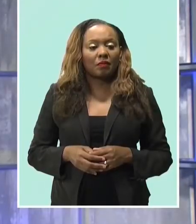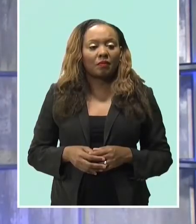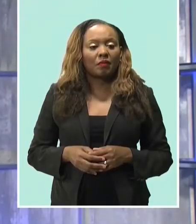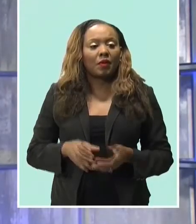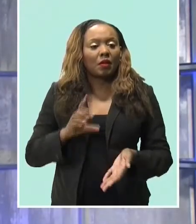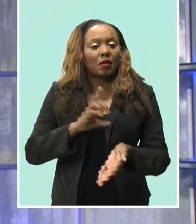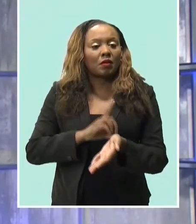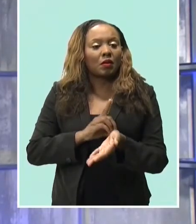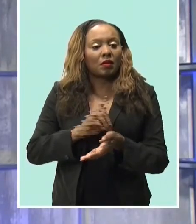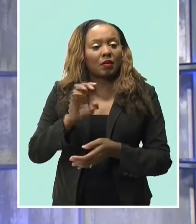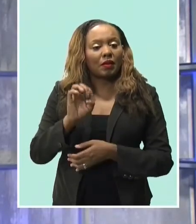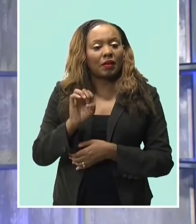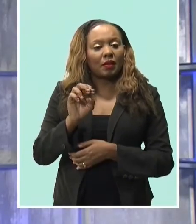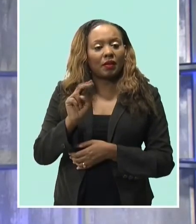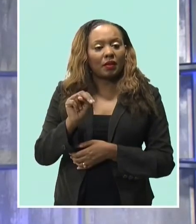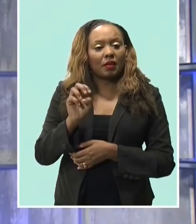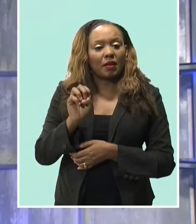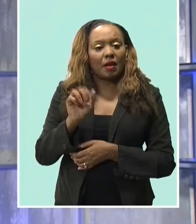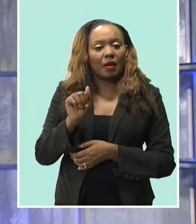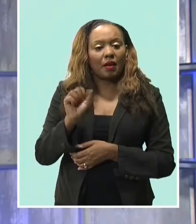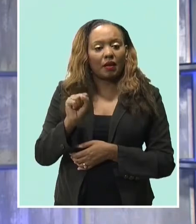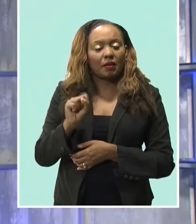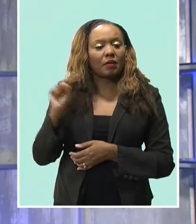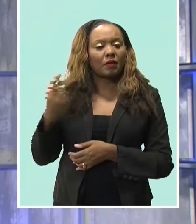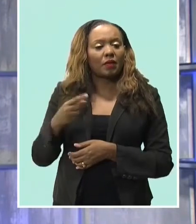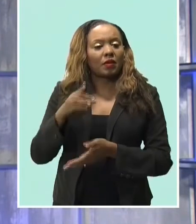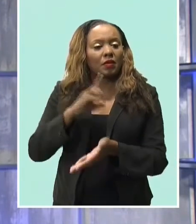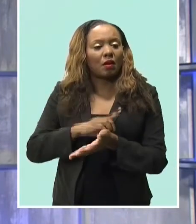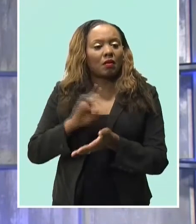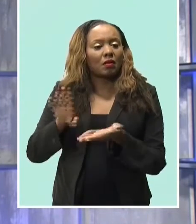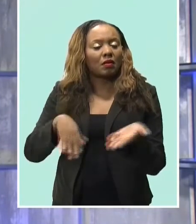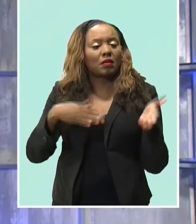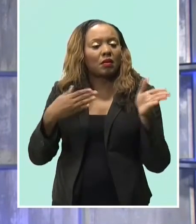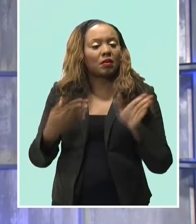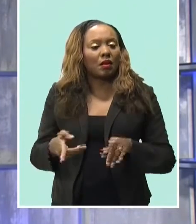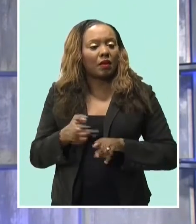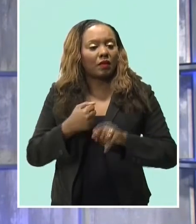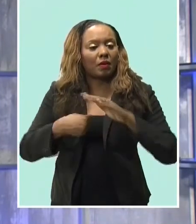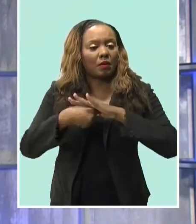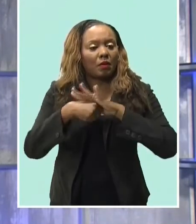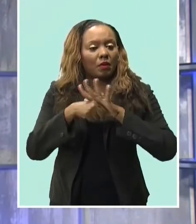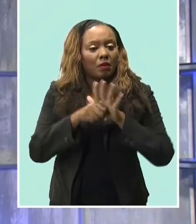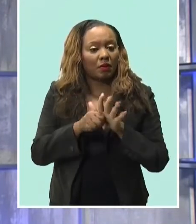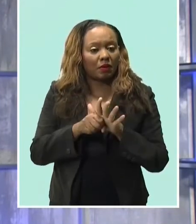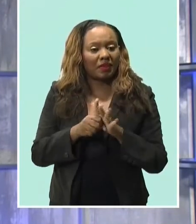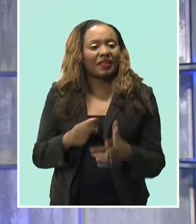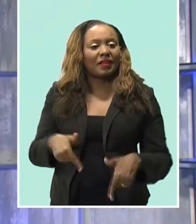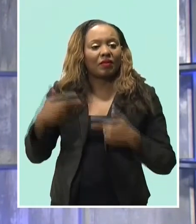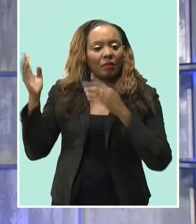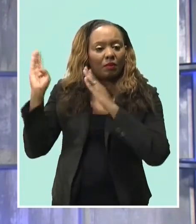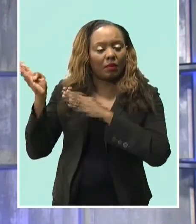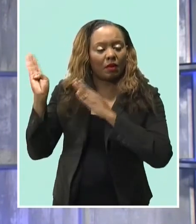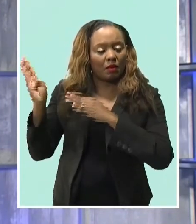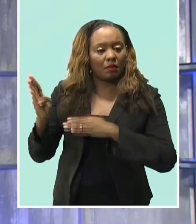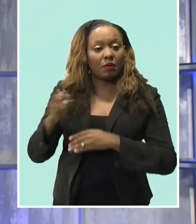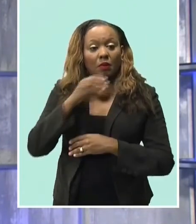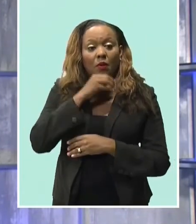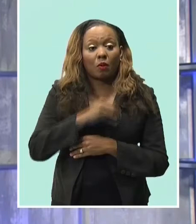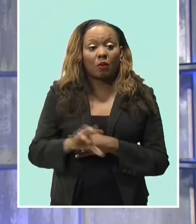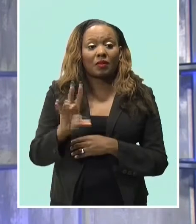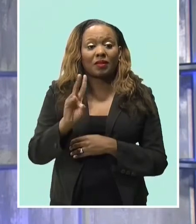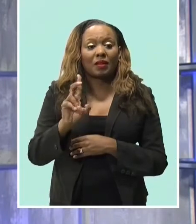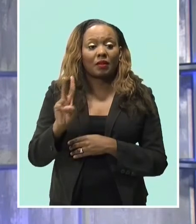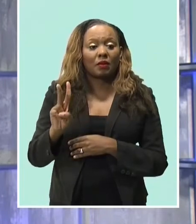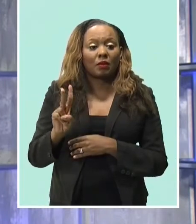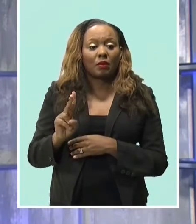Dr. Judson Ennias is the first physician to die from the coronavirus in the Bahamas. The 72-year-old's death marks the